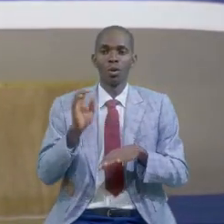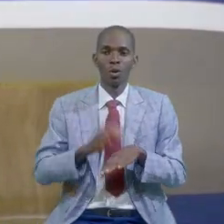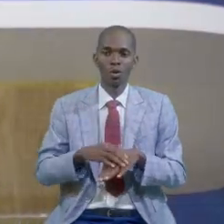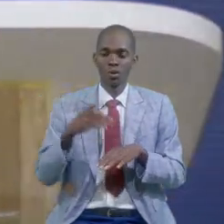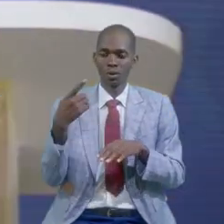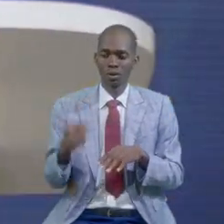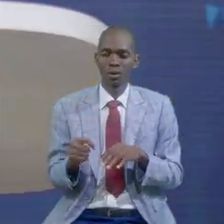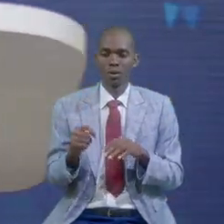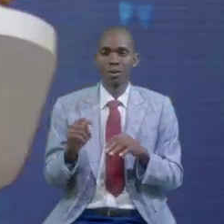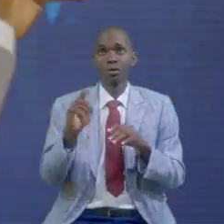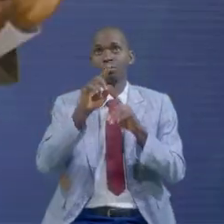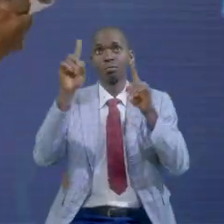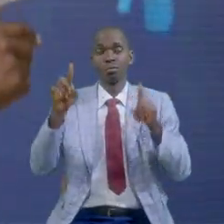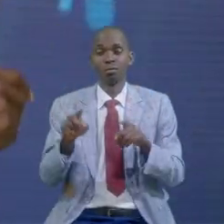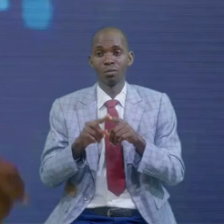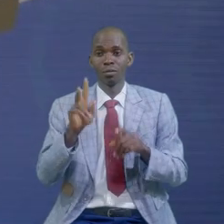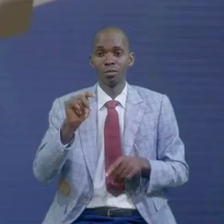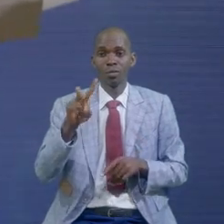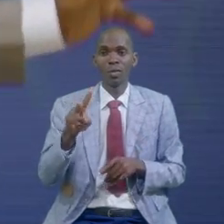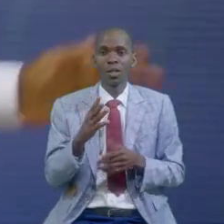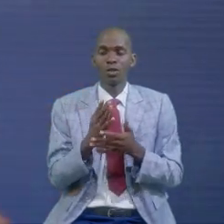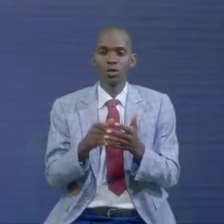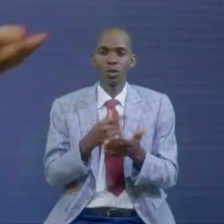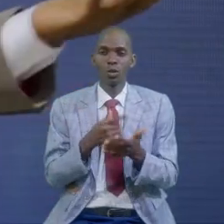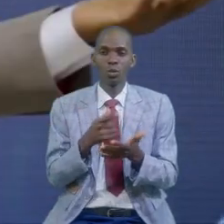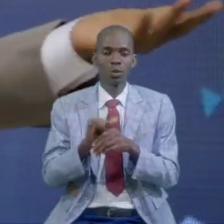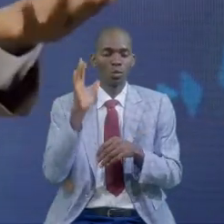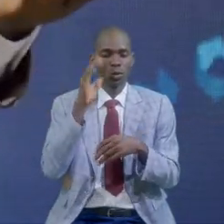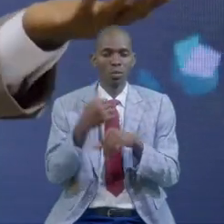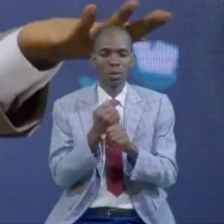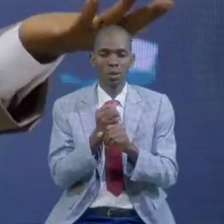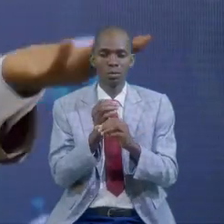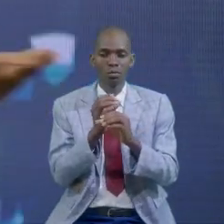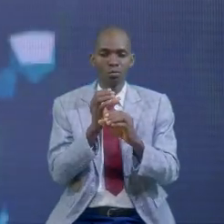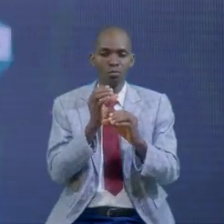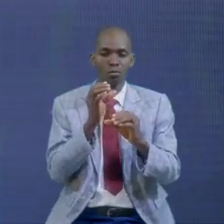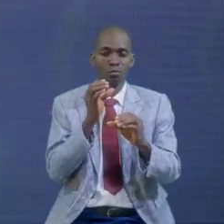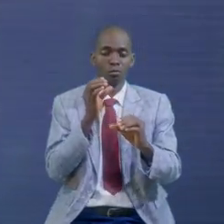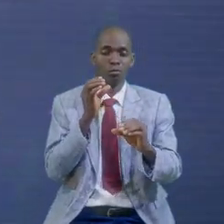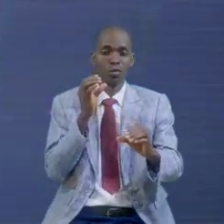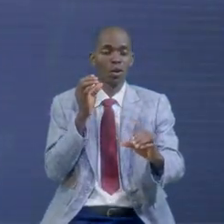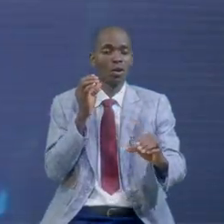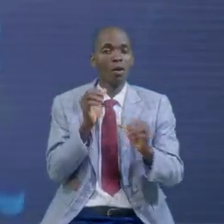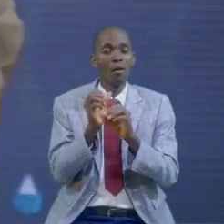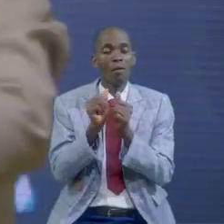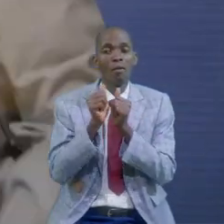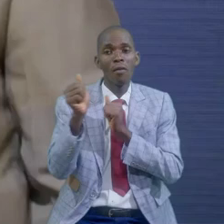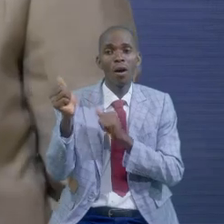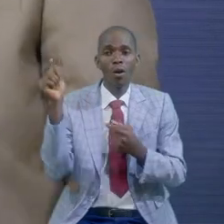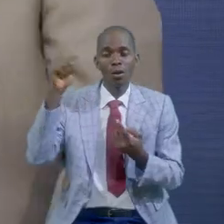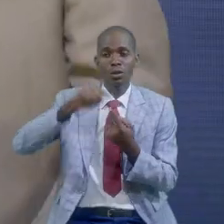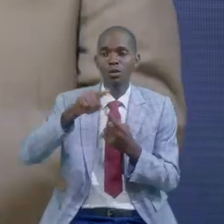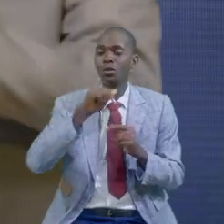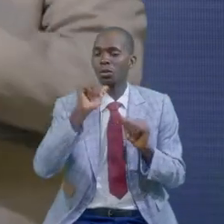picture, they move it far and far and far away until you cannot even recognize what you're